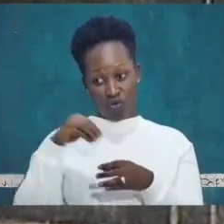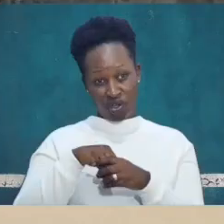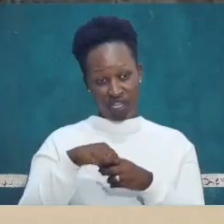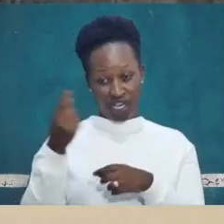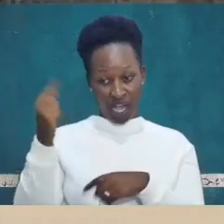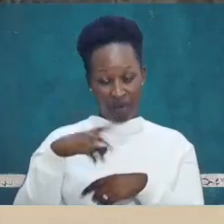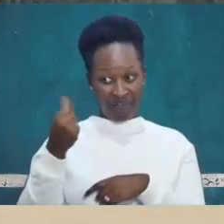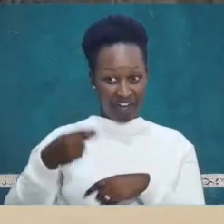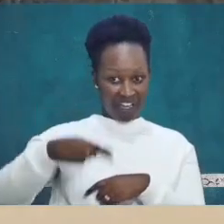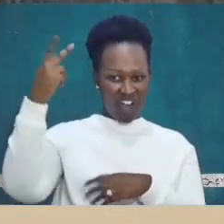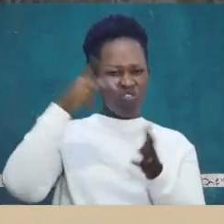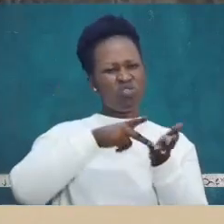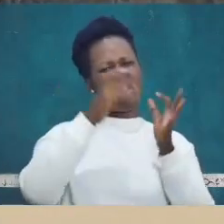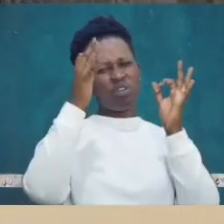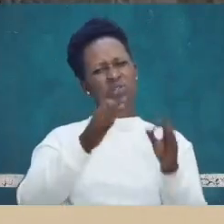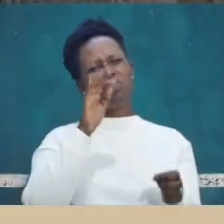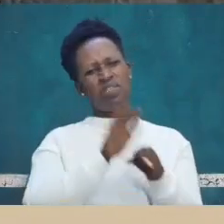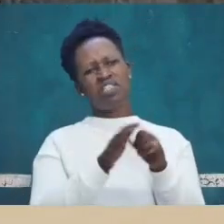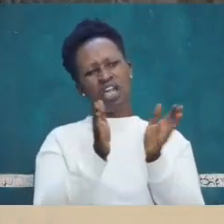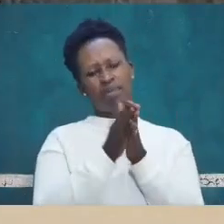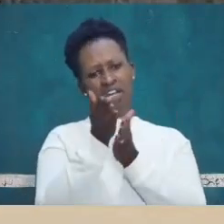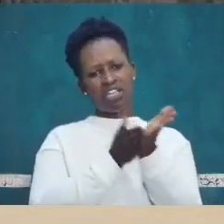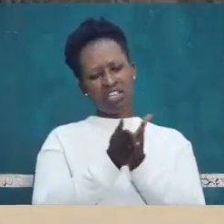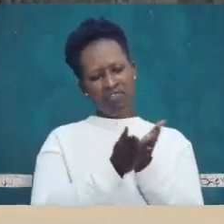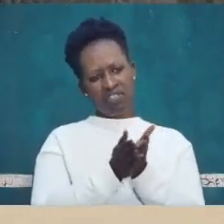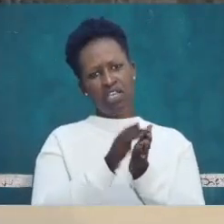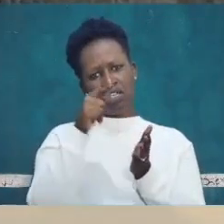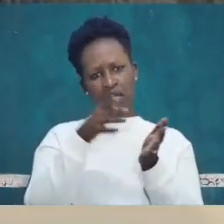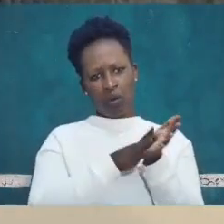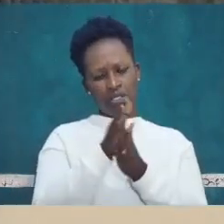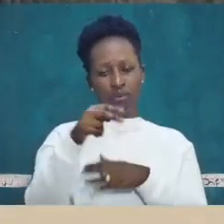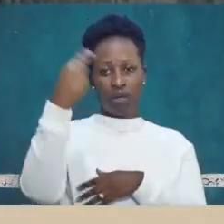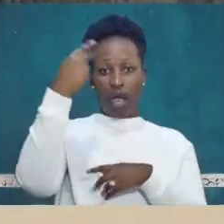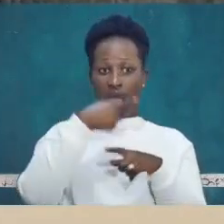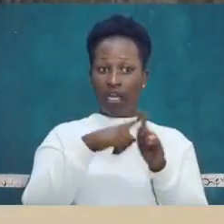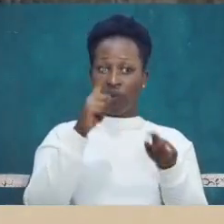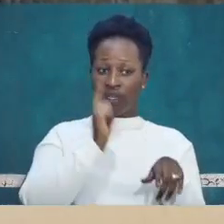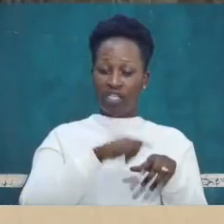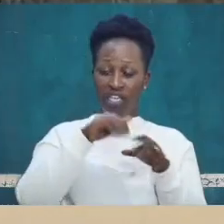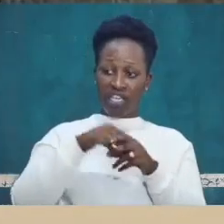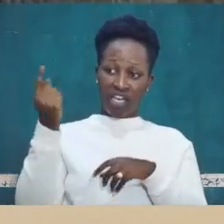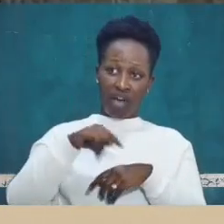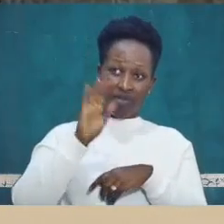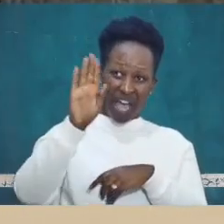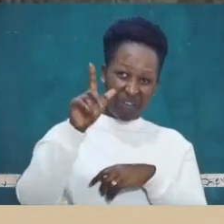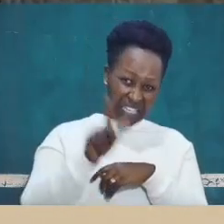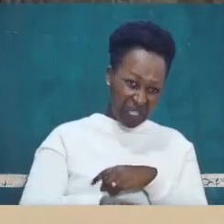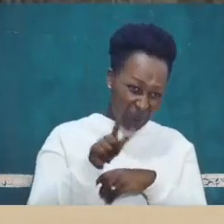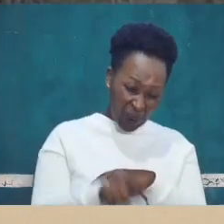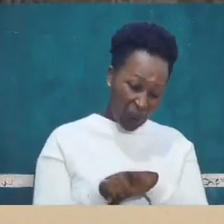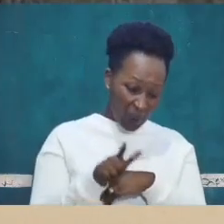will buy more of goods and services, and therefore consumption is high. But when your income is very low,